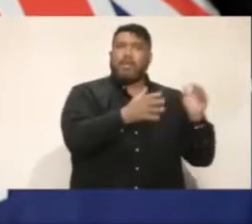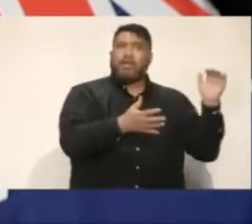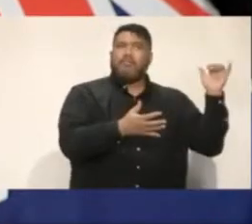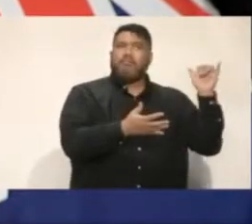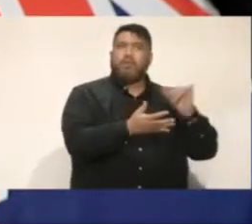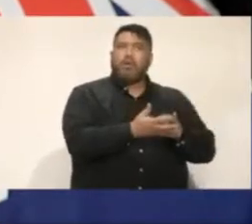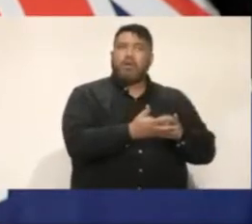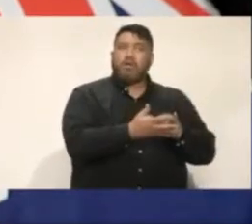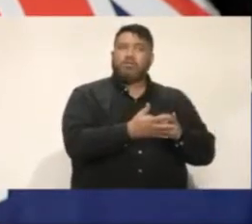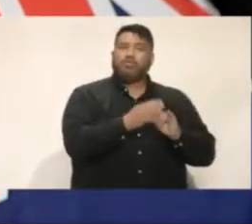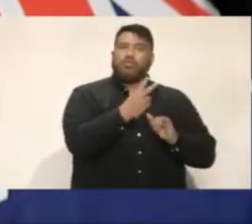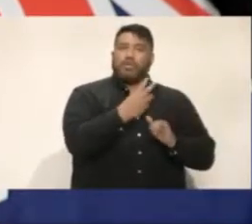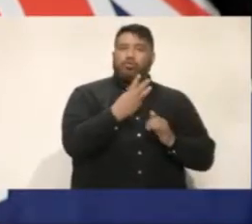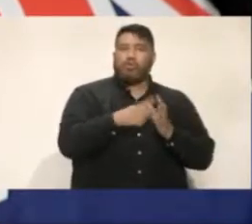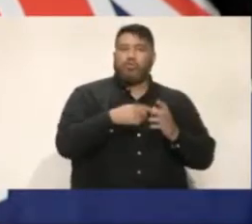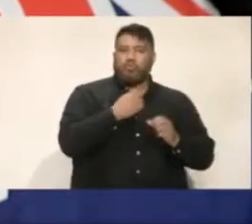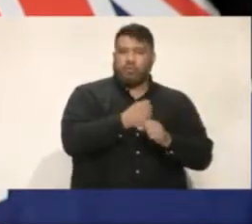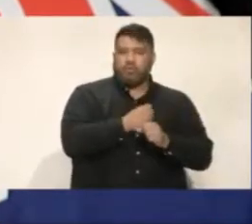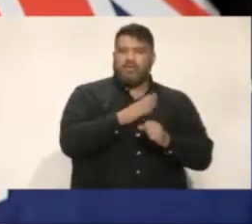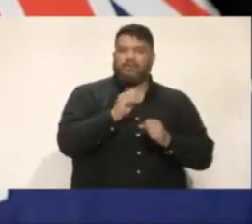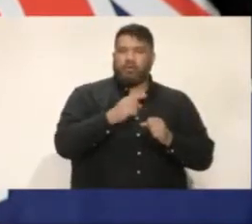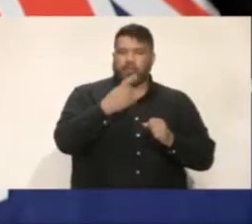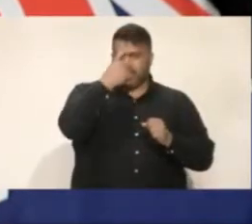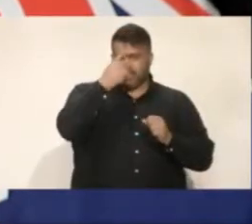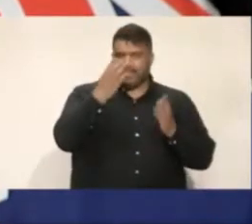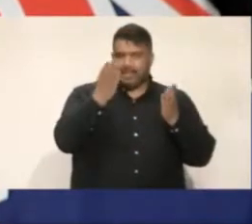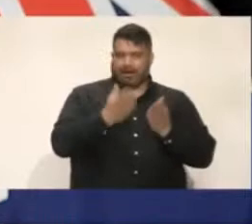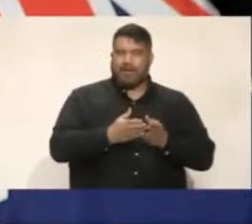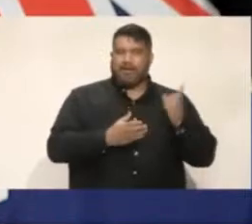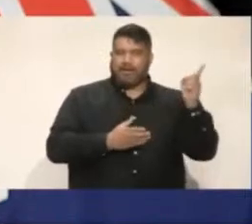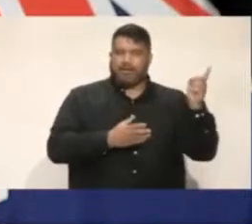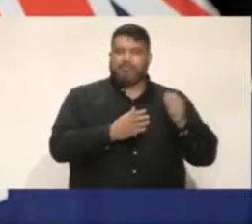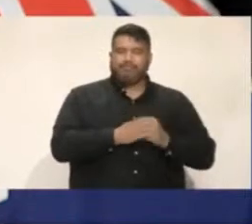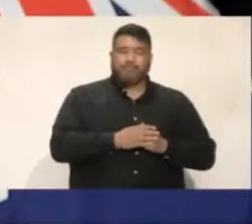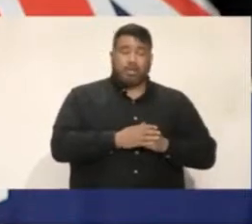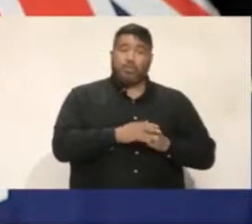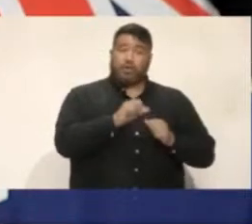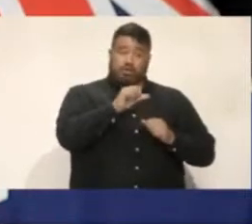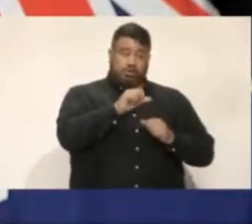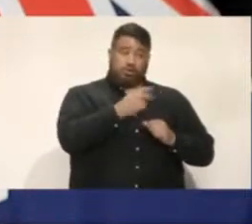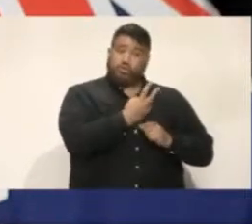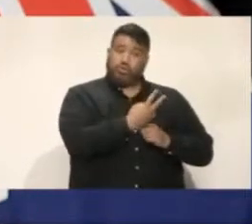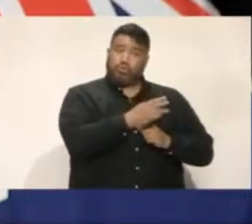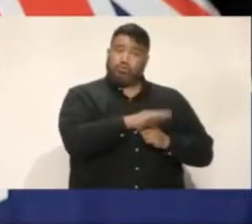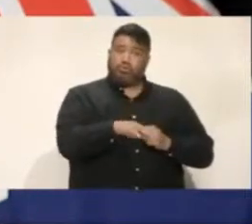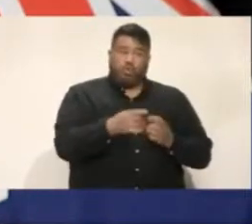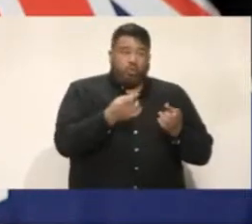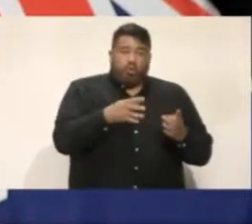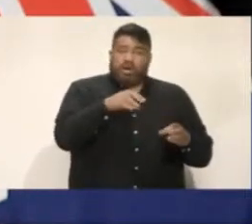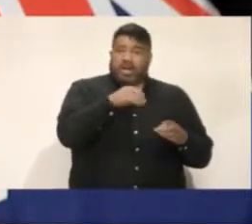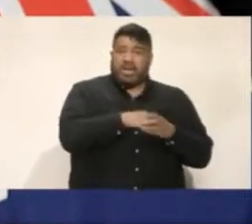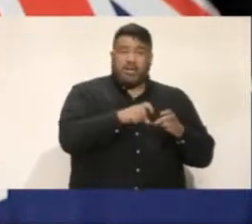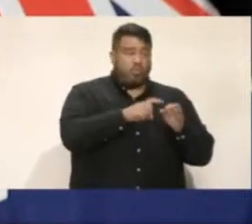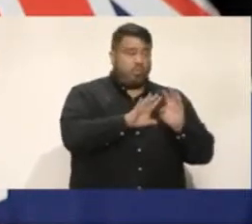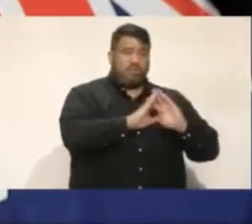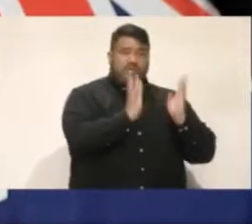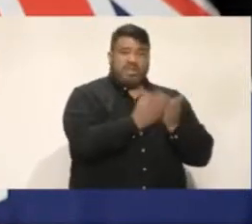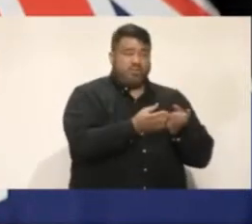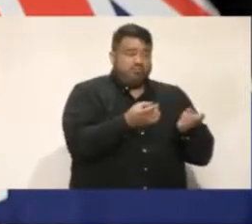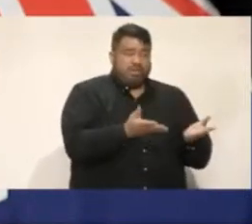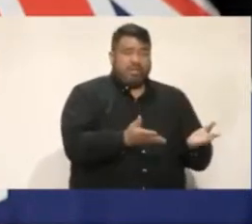children are aged under 9 years of age, 9 years, and were already in quarantine with family members in the Auckland quarantine